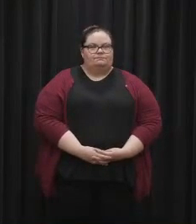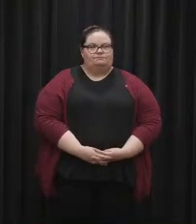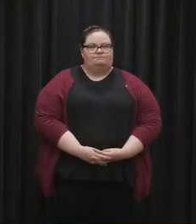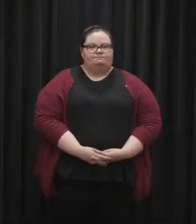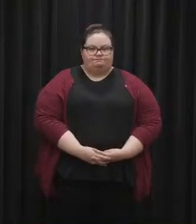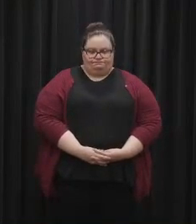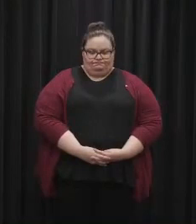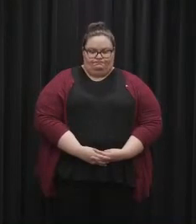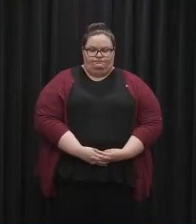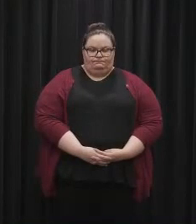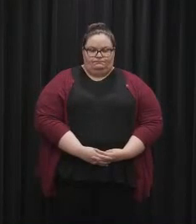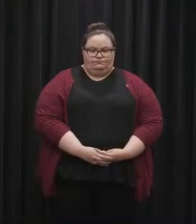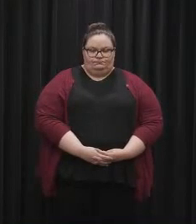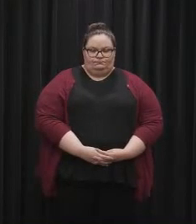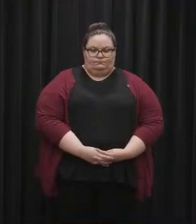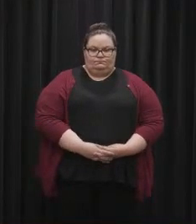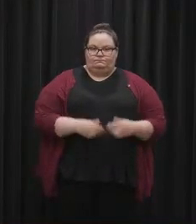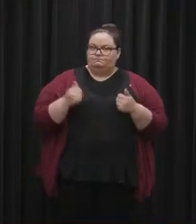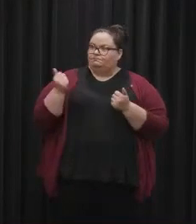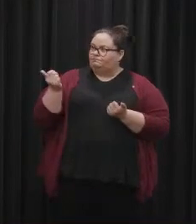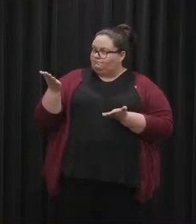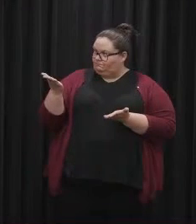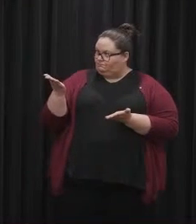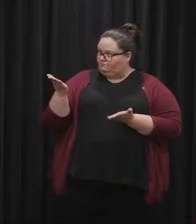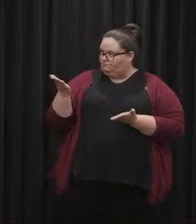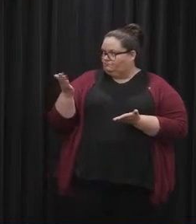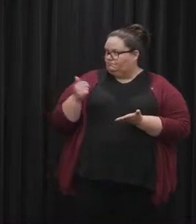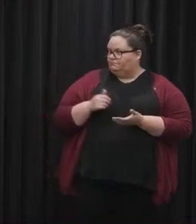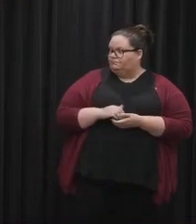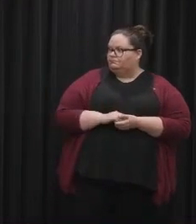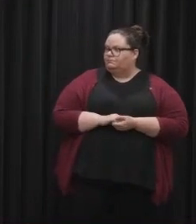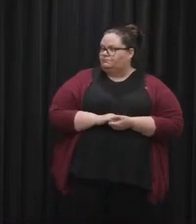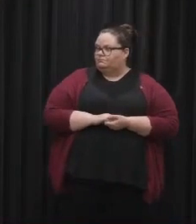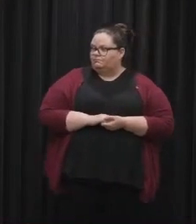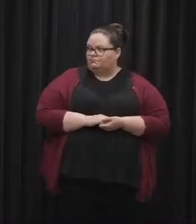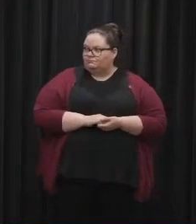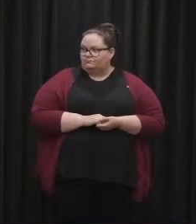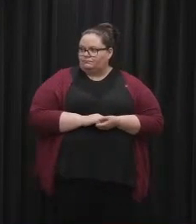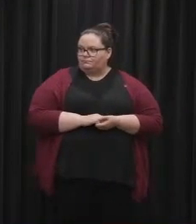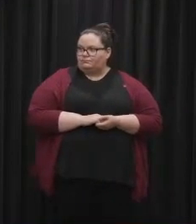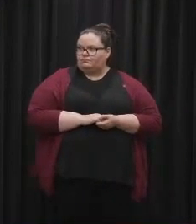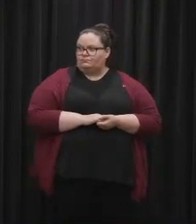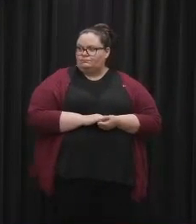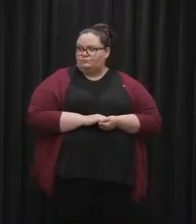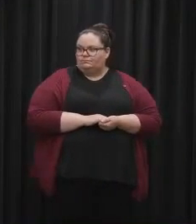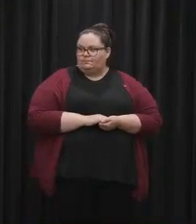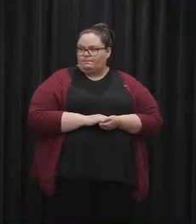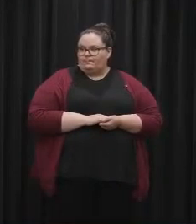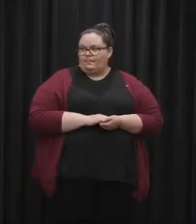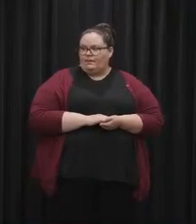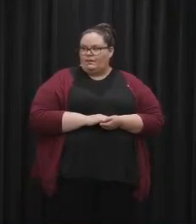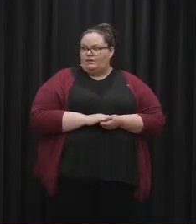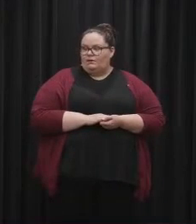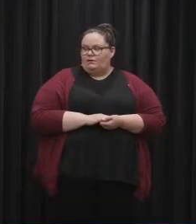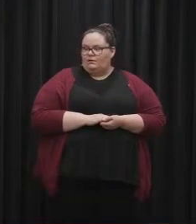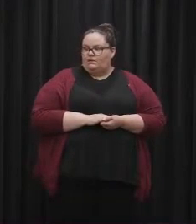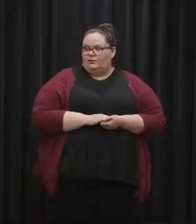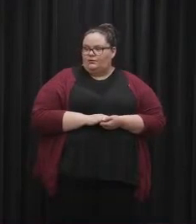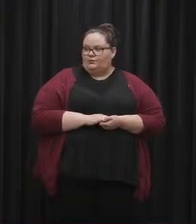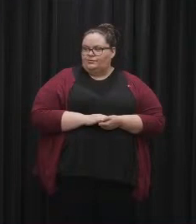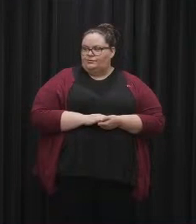Thank you, Bruce. This question would be for Dr. Russell. Given that cases in other